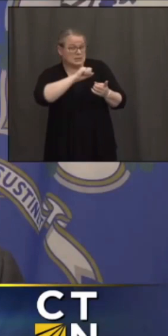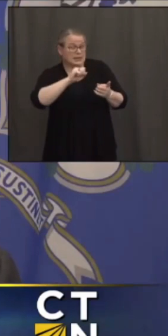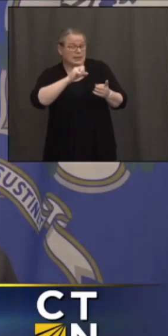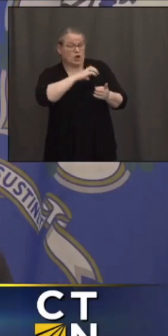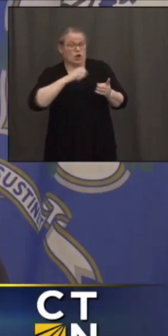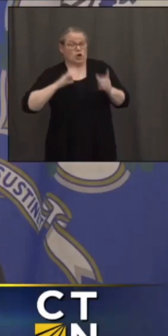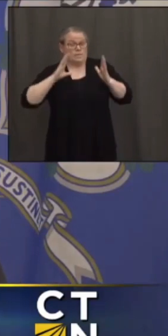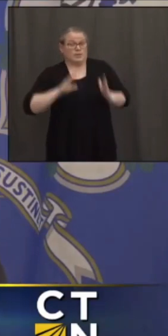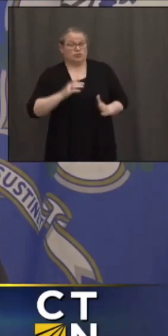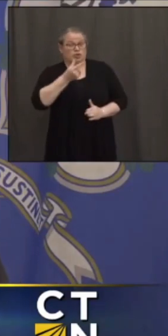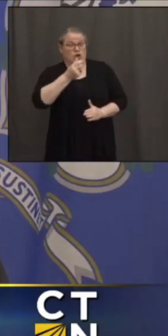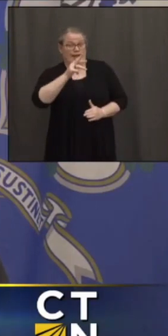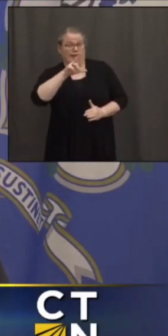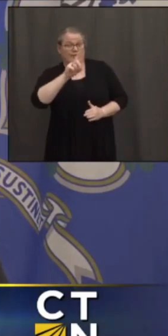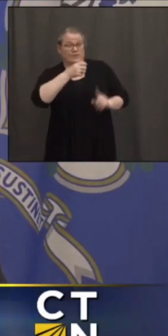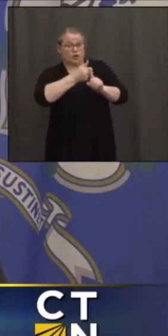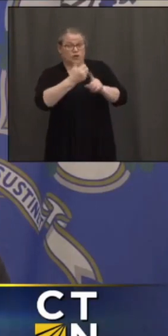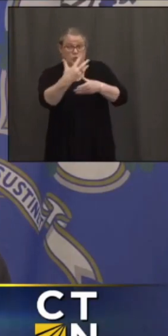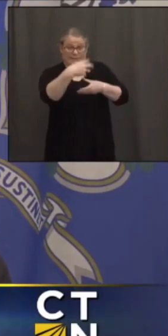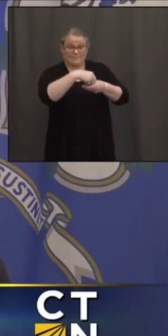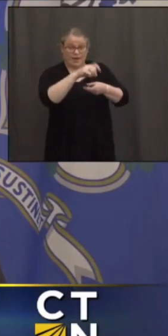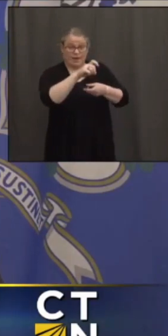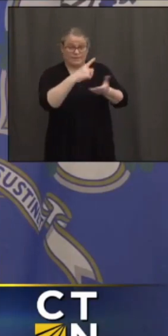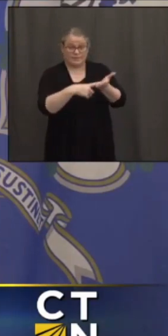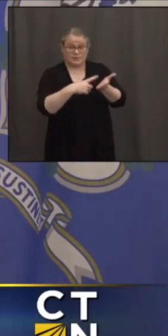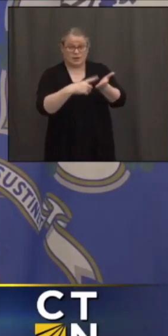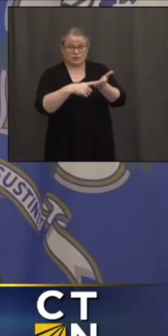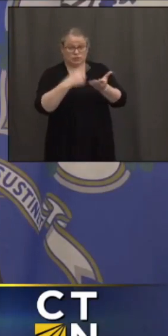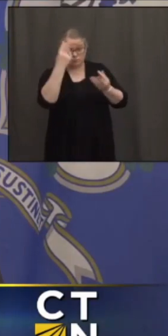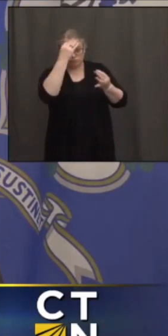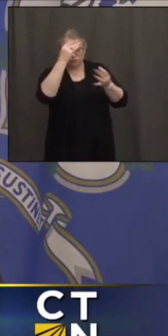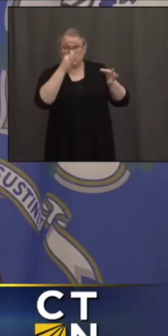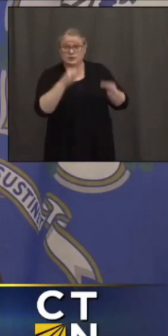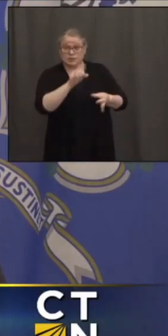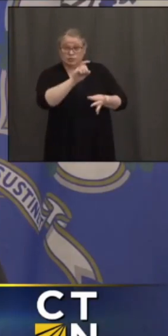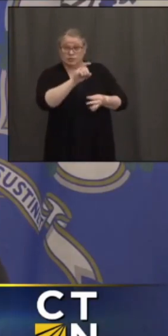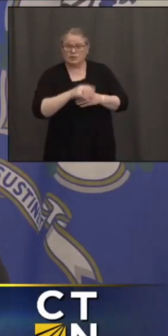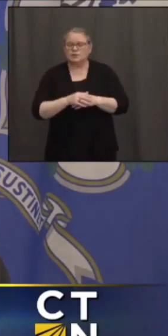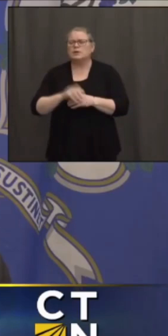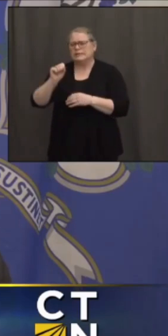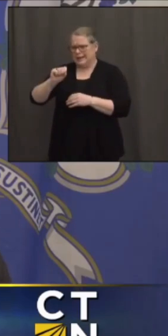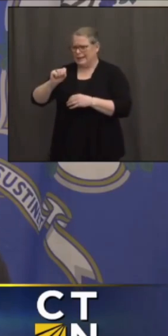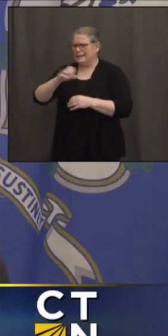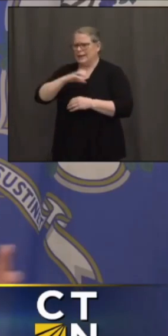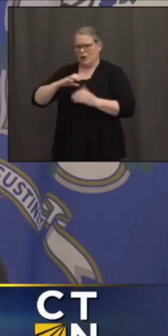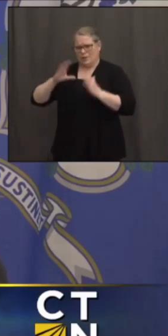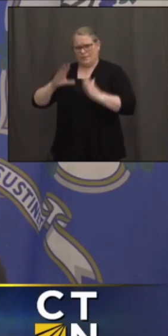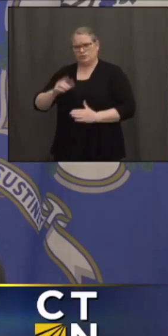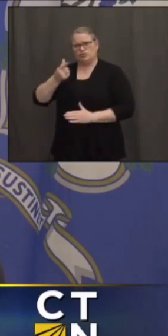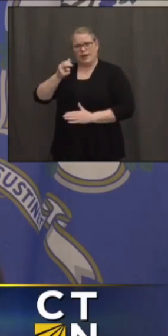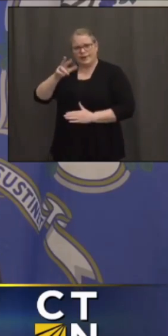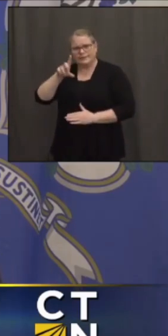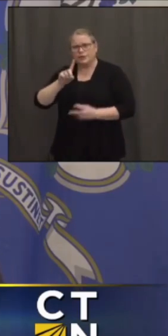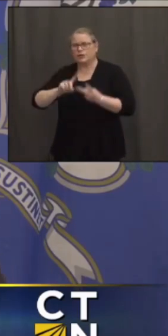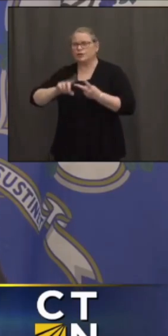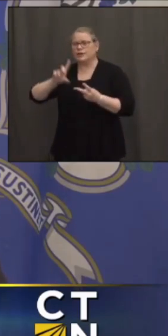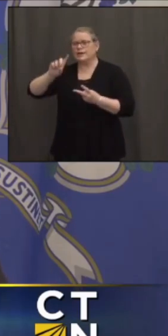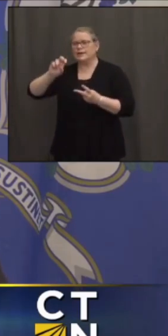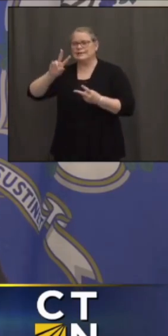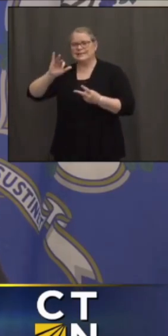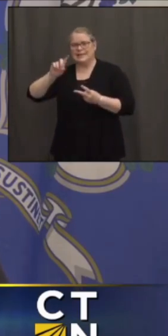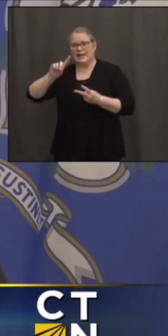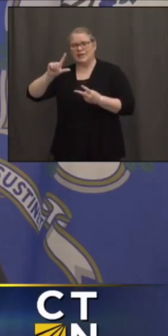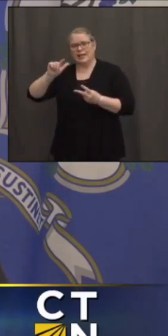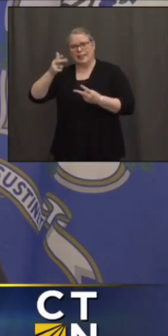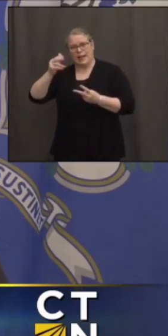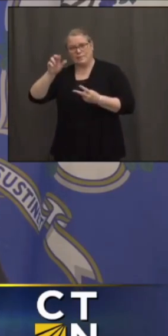to Commissioner Gifford and to David Lamont, Public Health and Department of Economic Community Development. We try and figure out what's